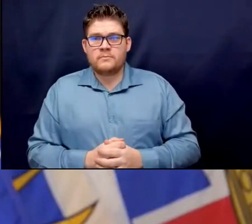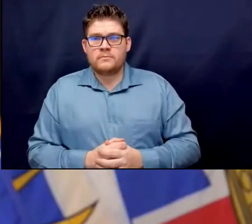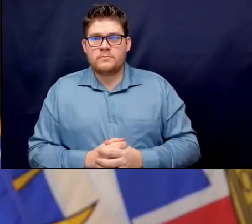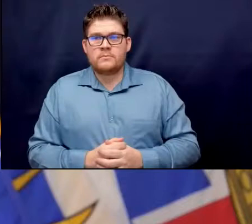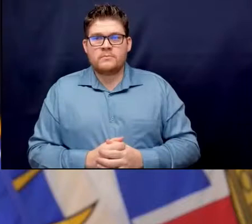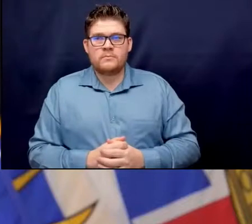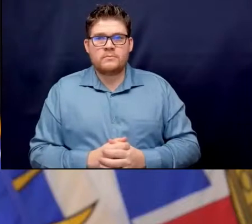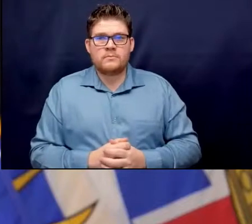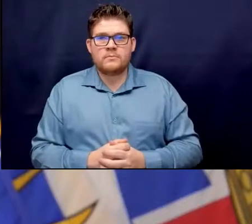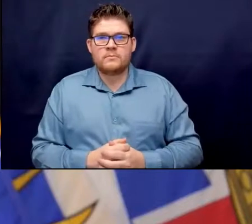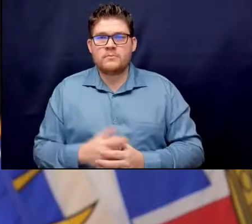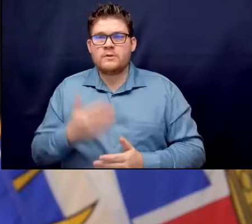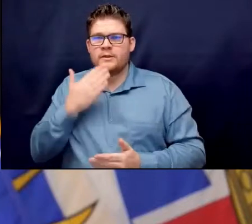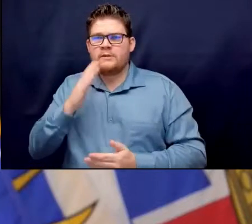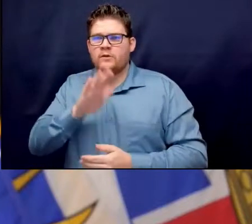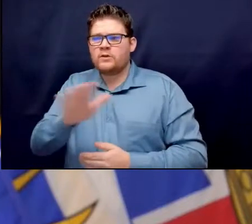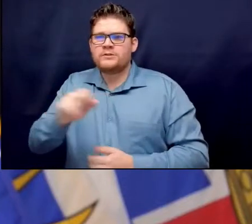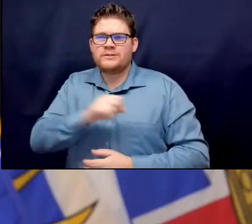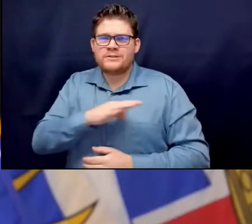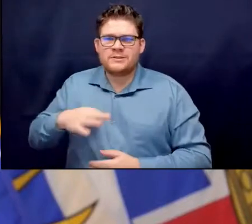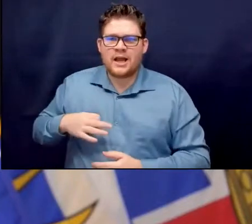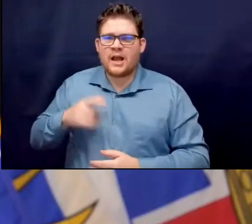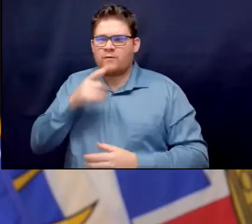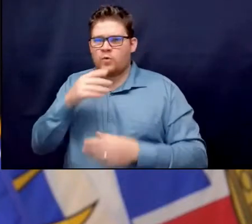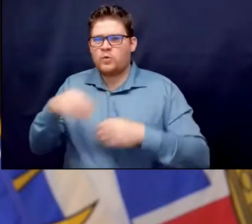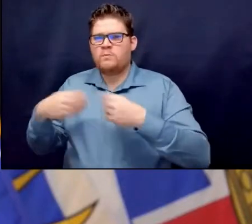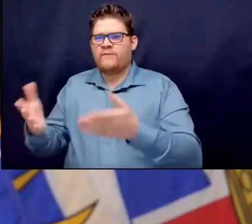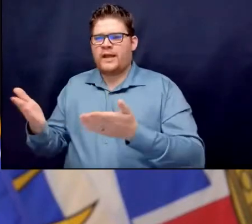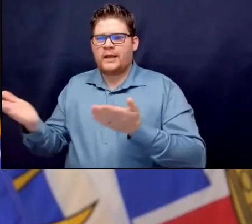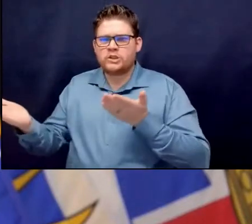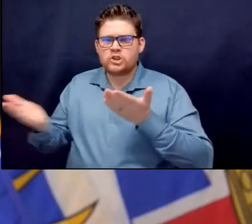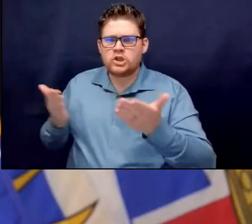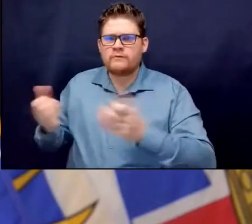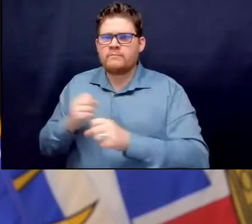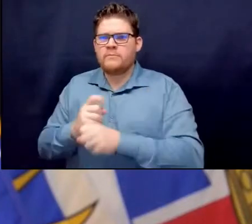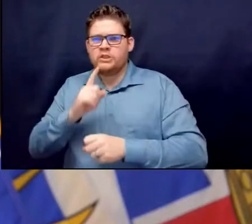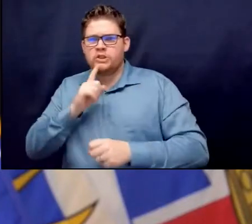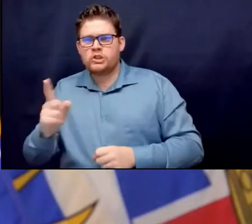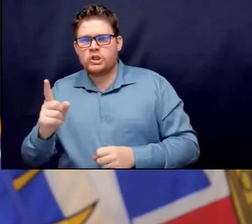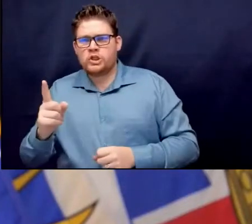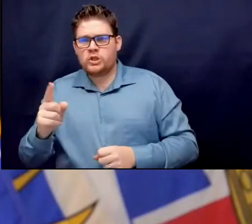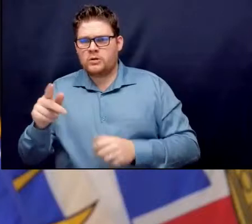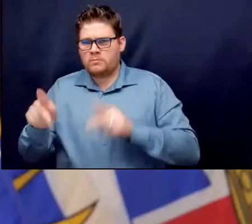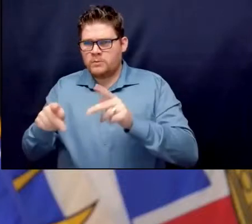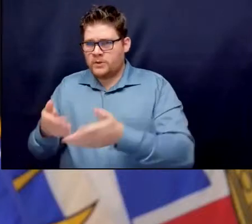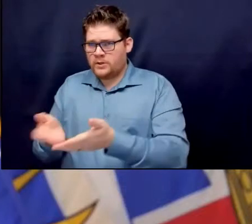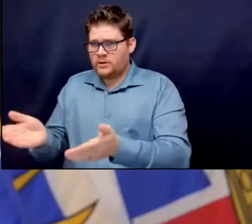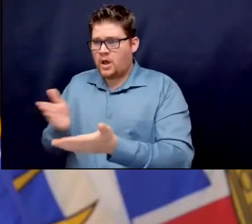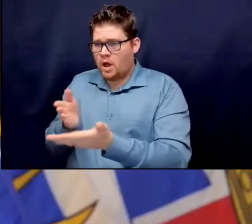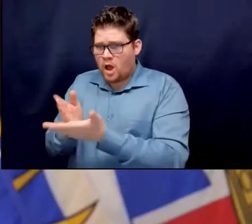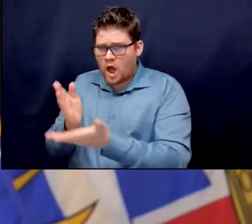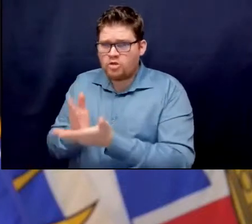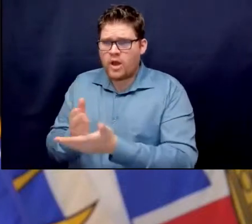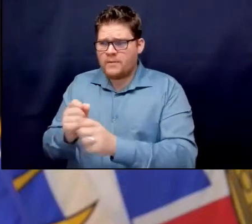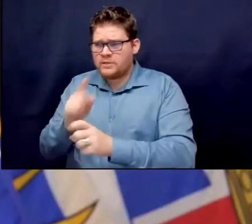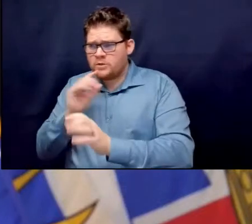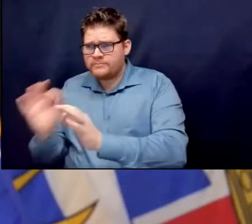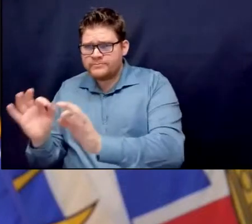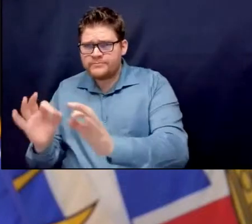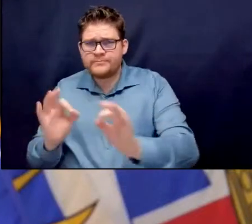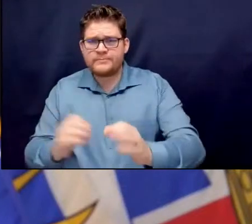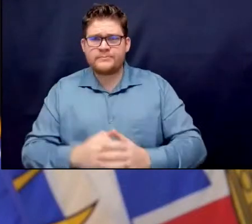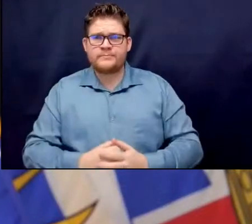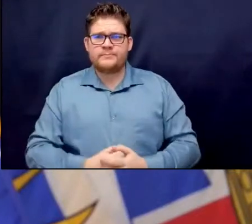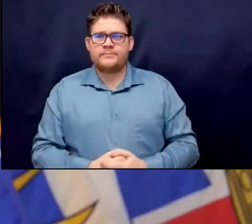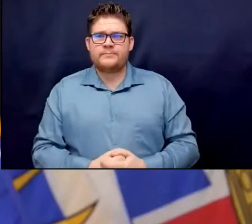So we are not seeing a tremendous impact in people who are homeless